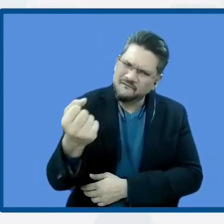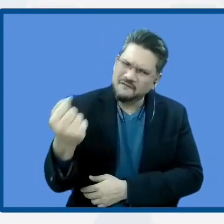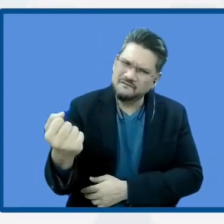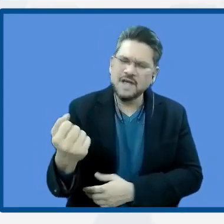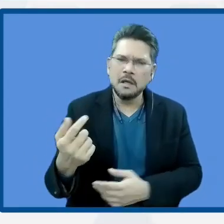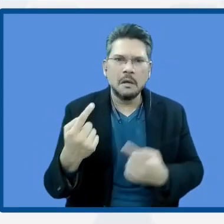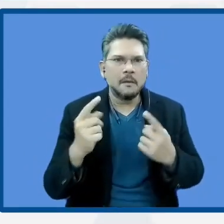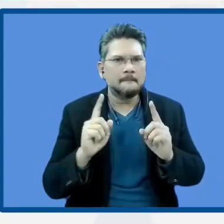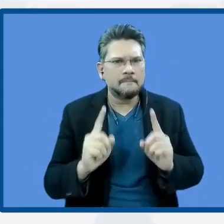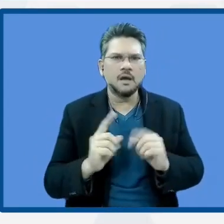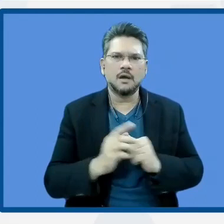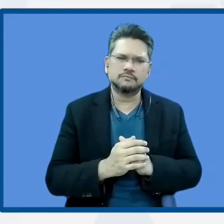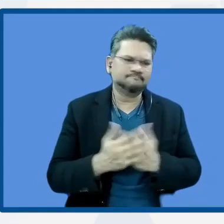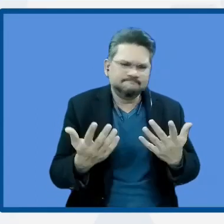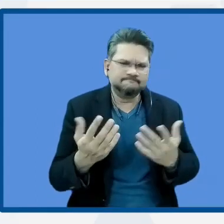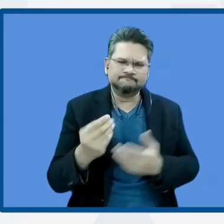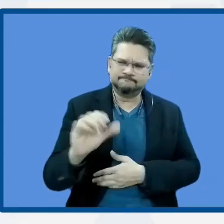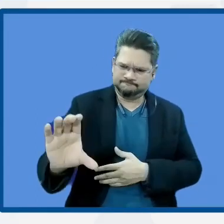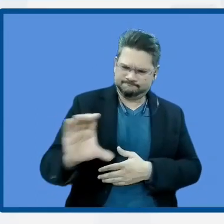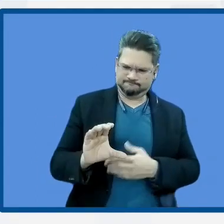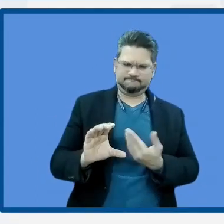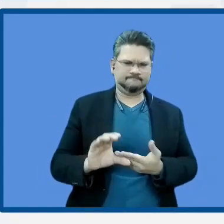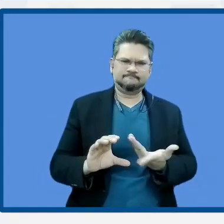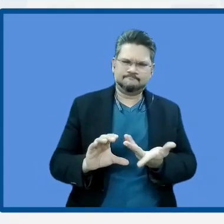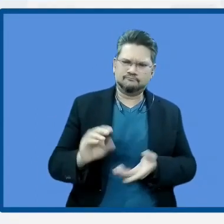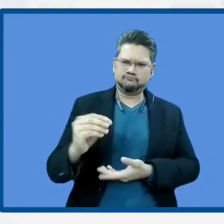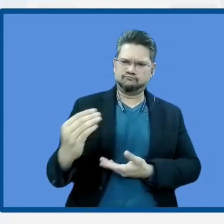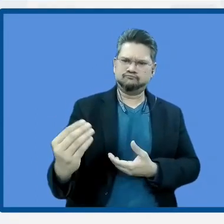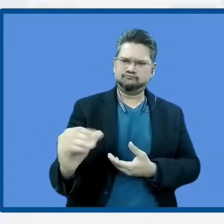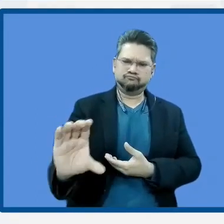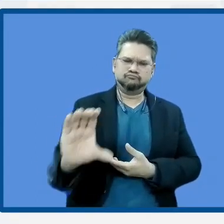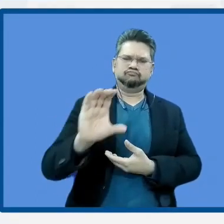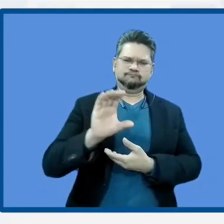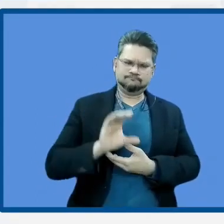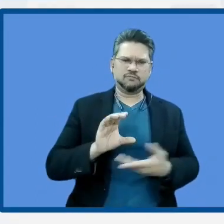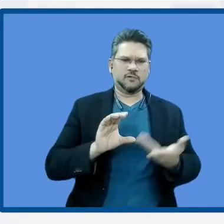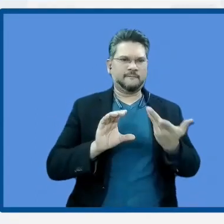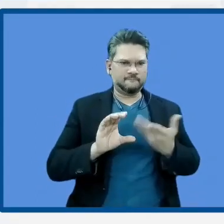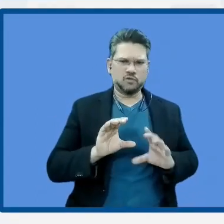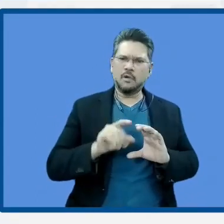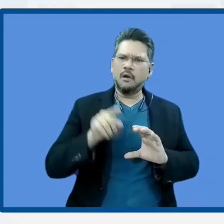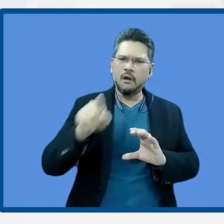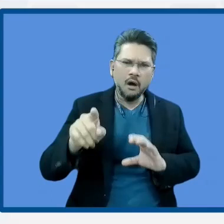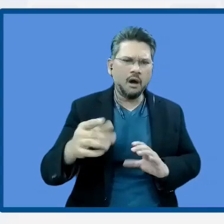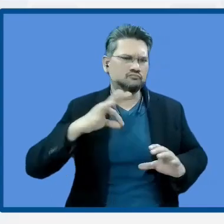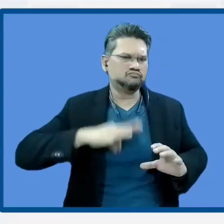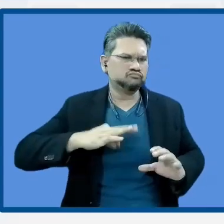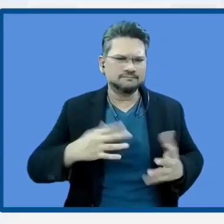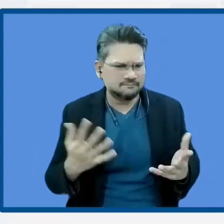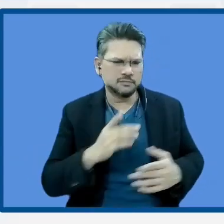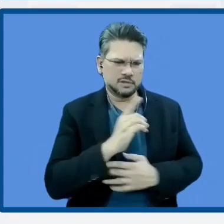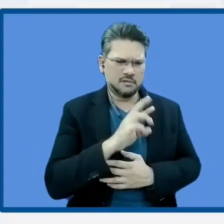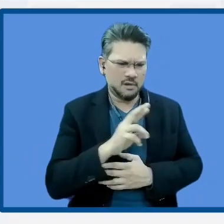of incentives for these investments to be dedicated to disaster risk reduction and